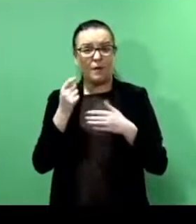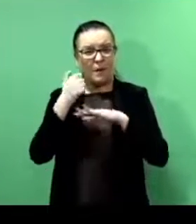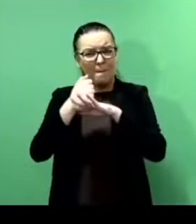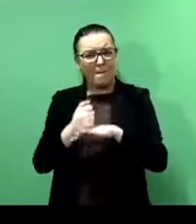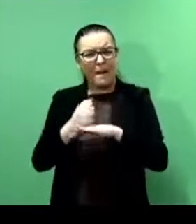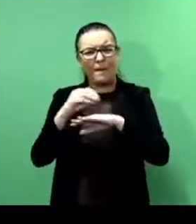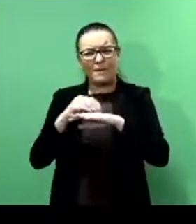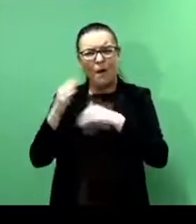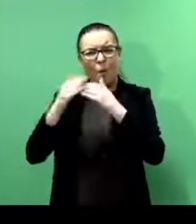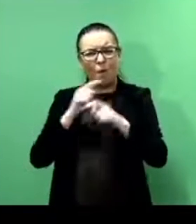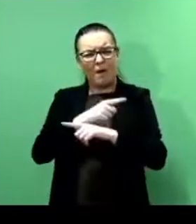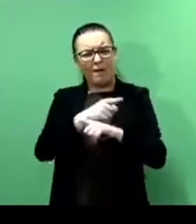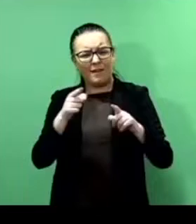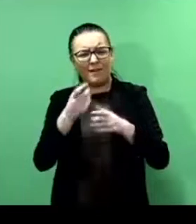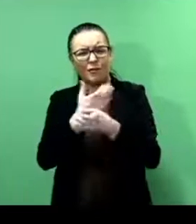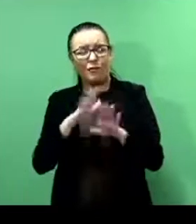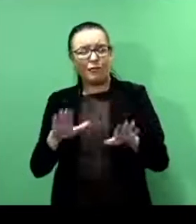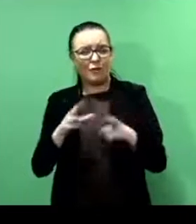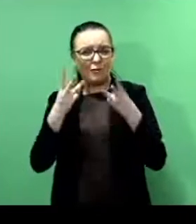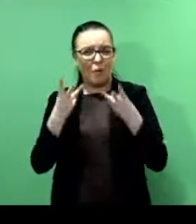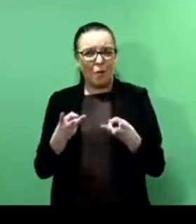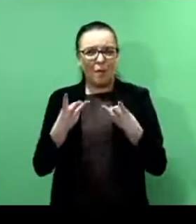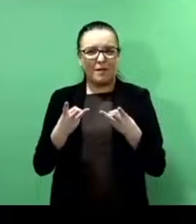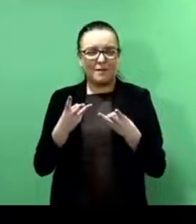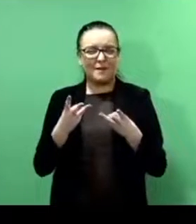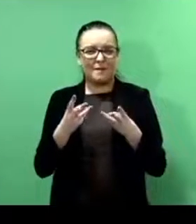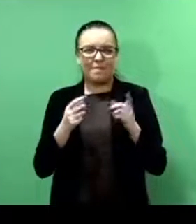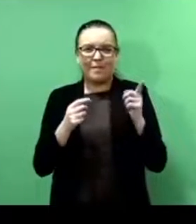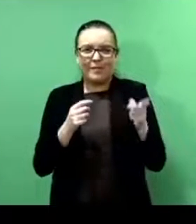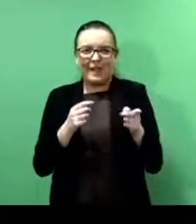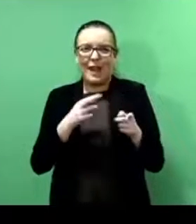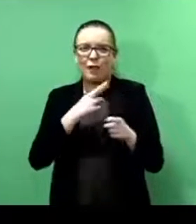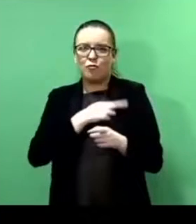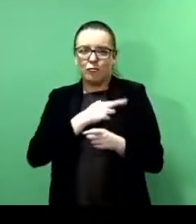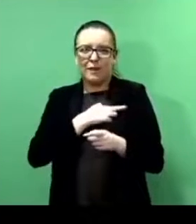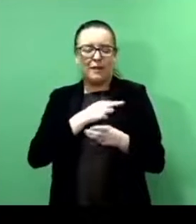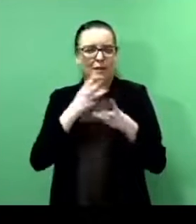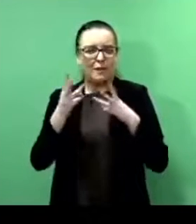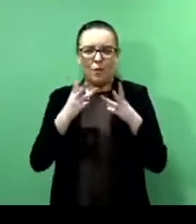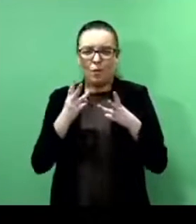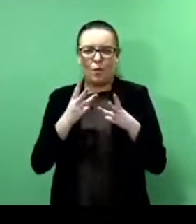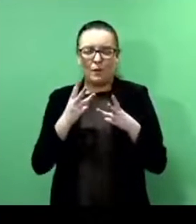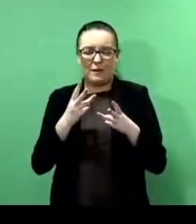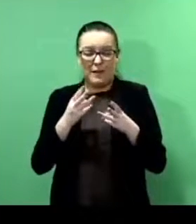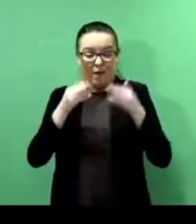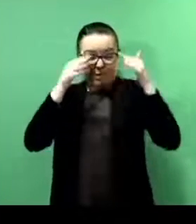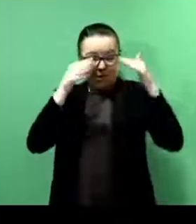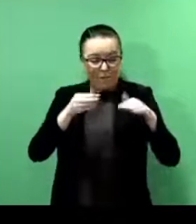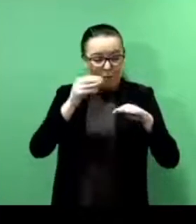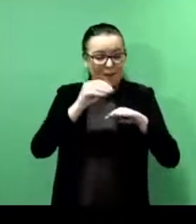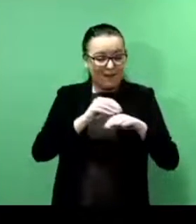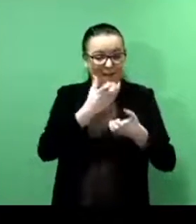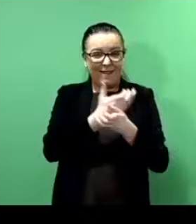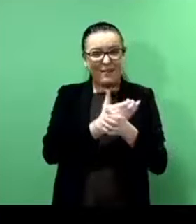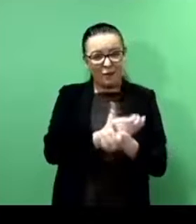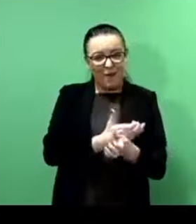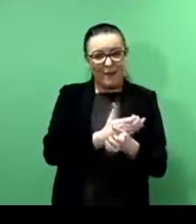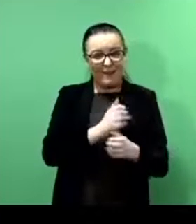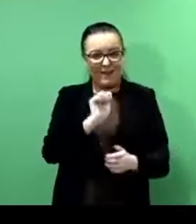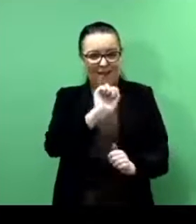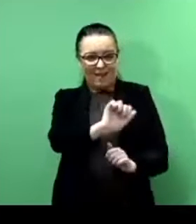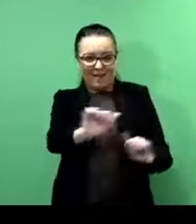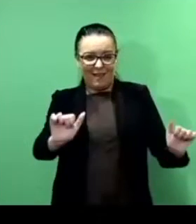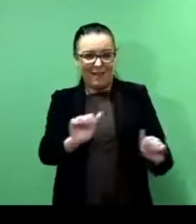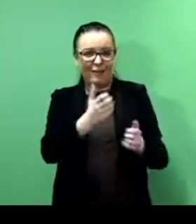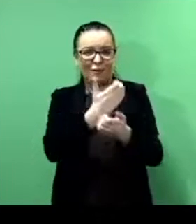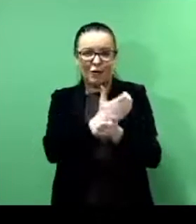And when you said, how does it all work, or what's the secret to making it all work? If we keep the child at the centre of the room, I think at the end of the day, all of us want